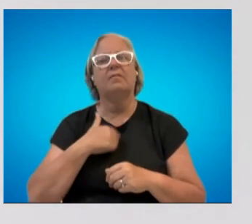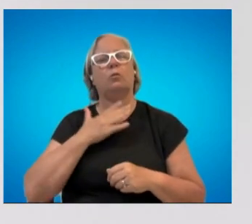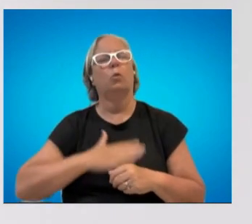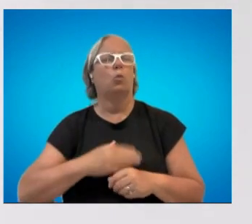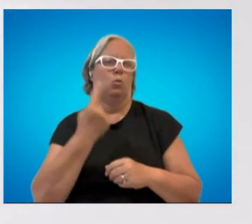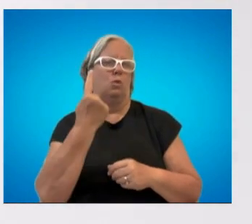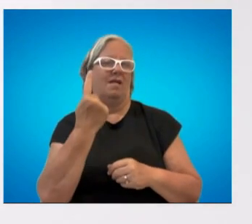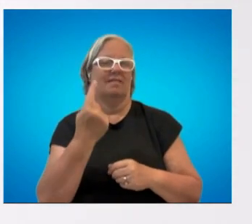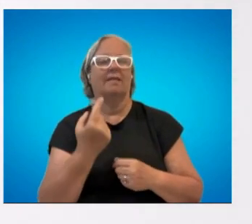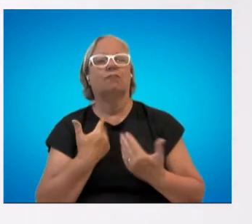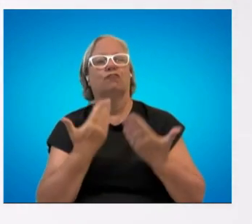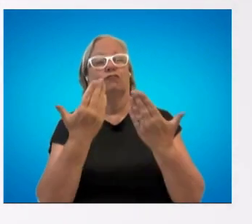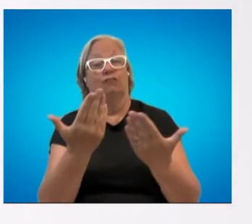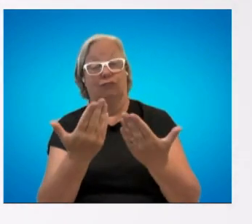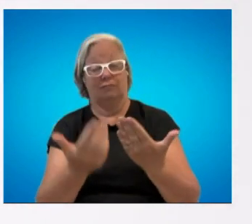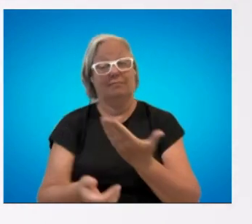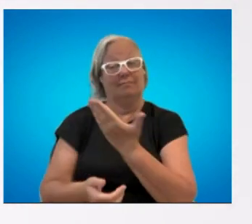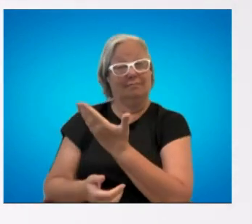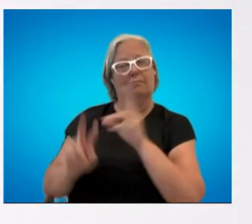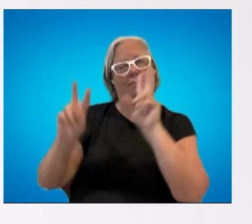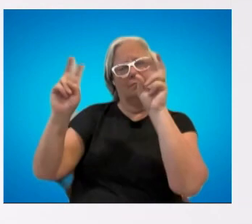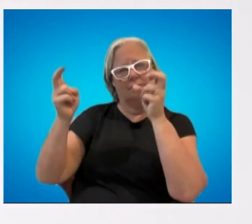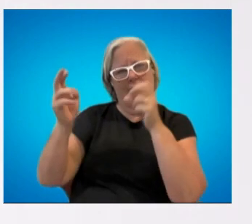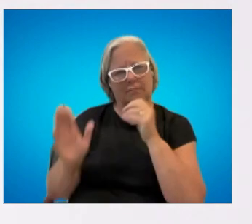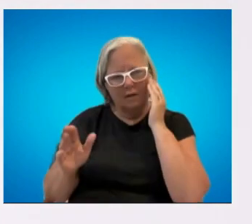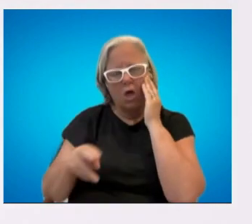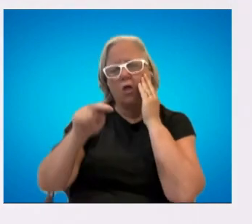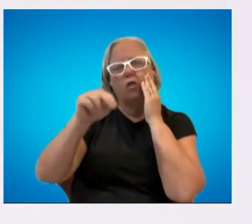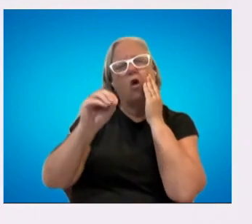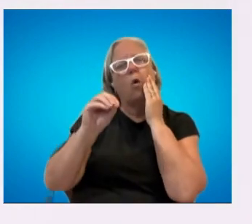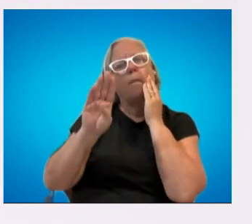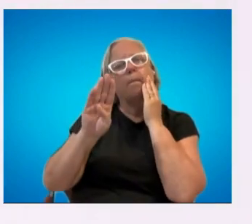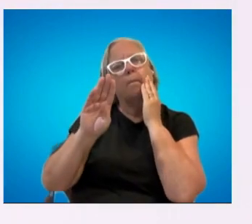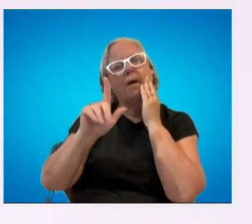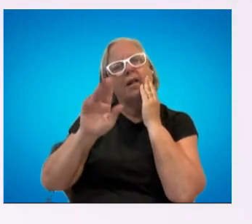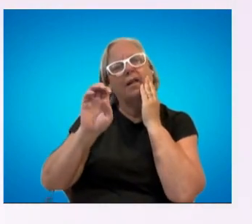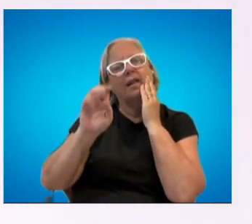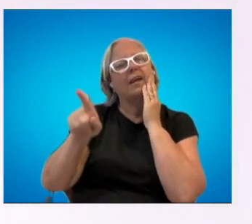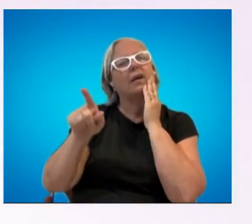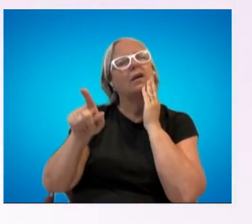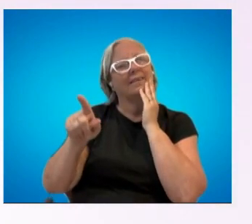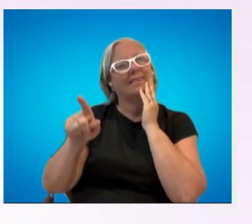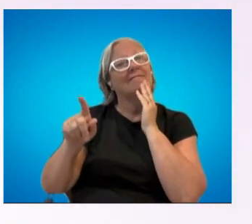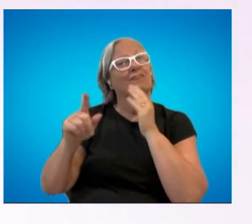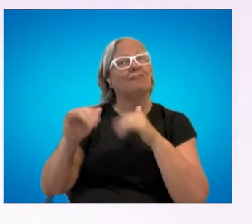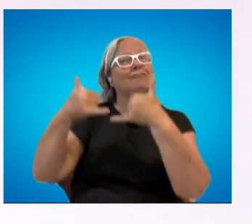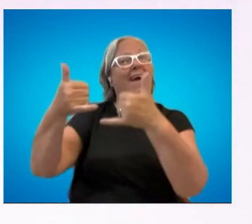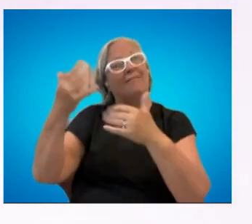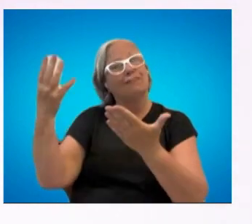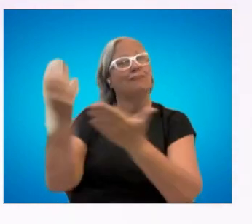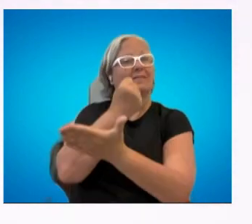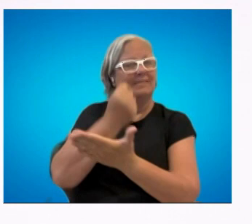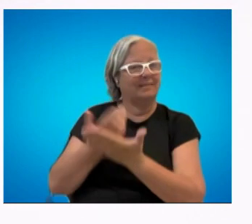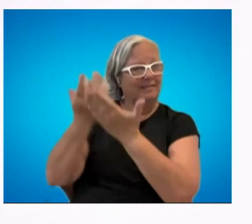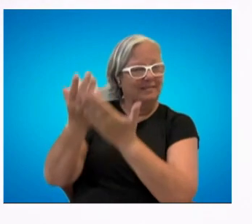of this year's Nobel Prize winner and a professor of economics, Claudia Golding. We are never going to have